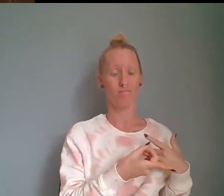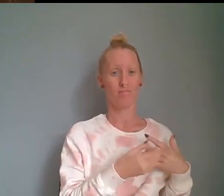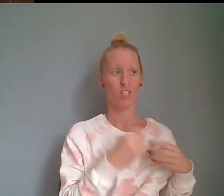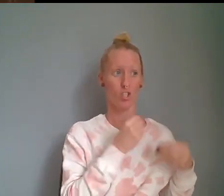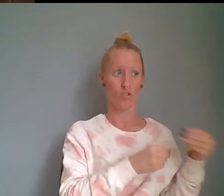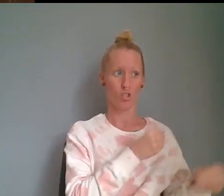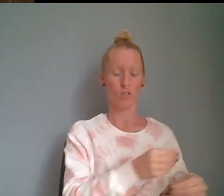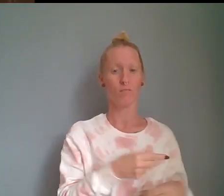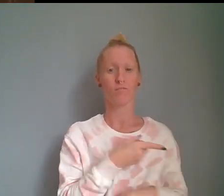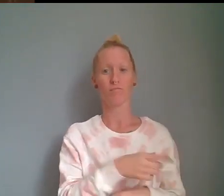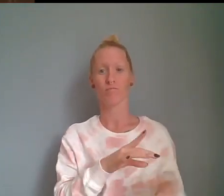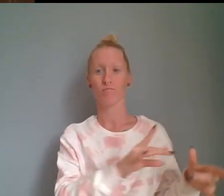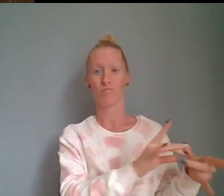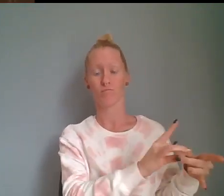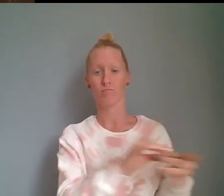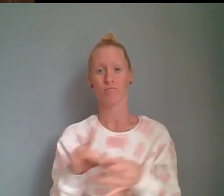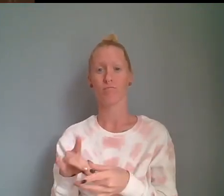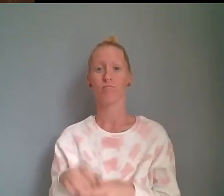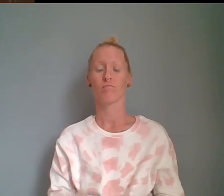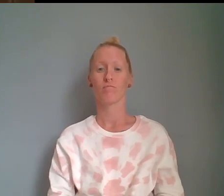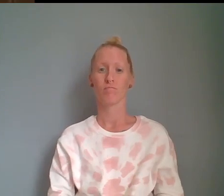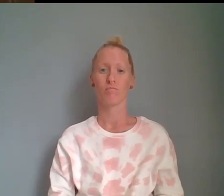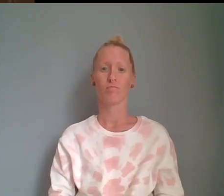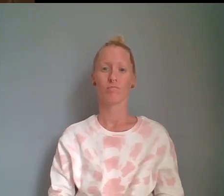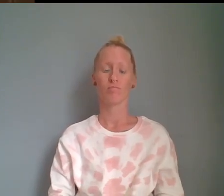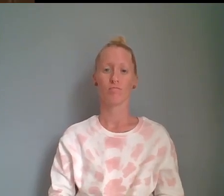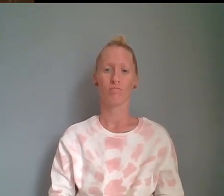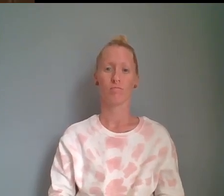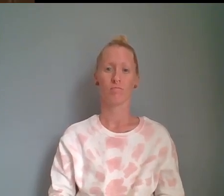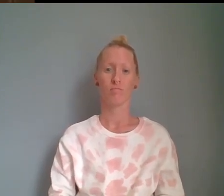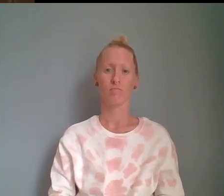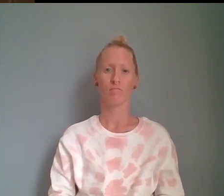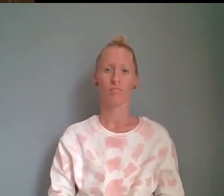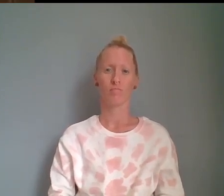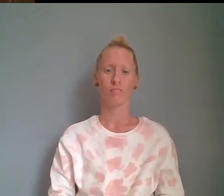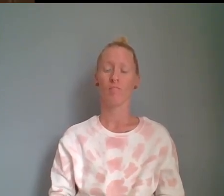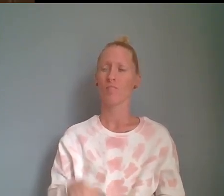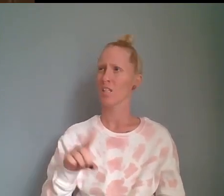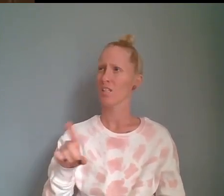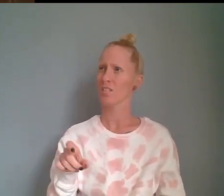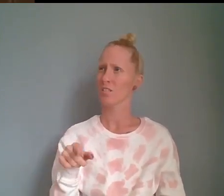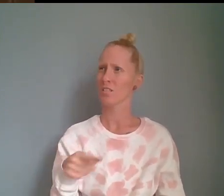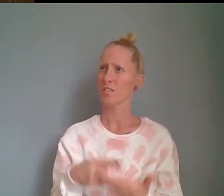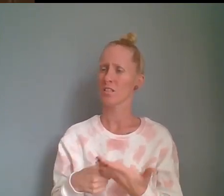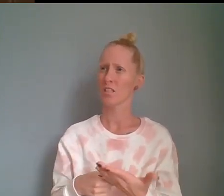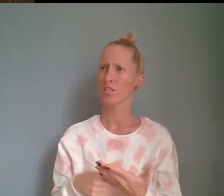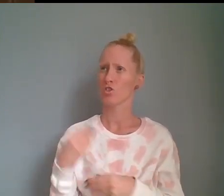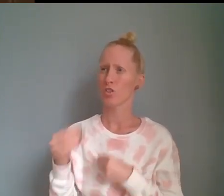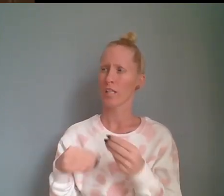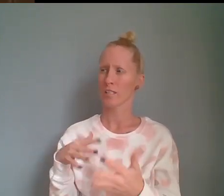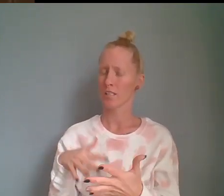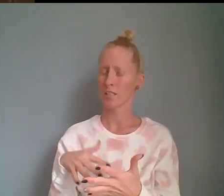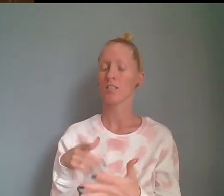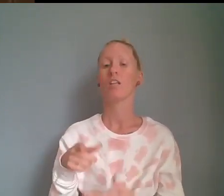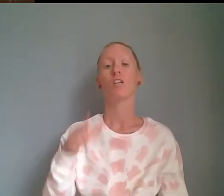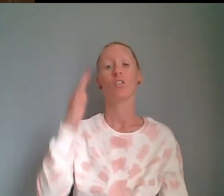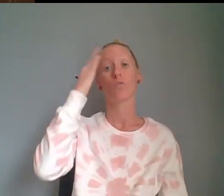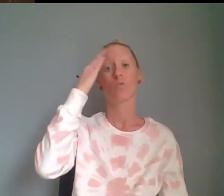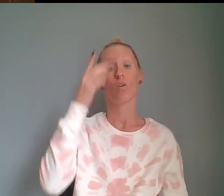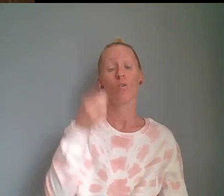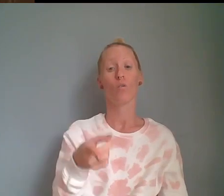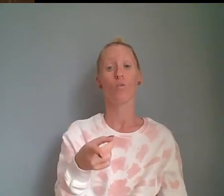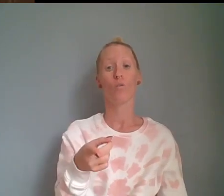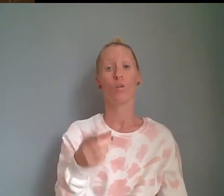a number of ways. Have you talked about how you do genetic studies? Okay, so you guys know about twin studies,